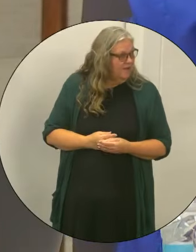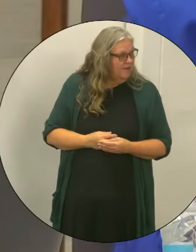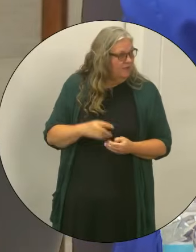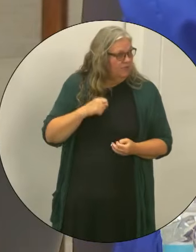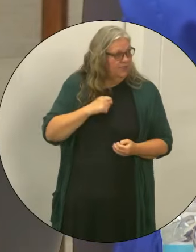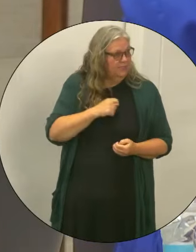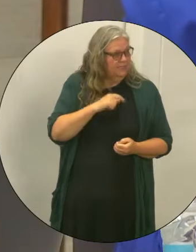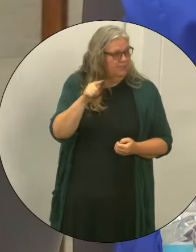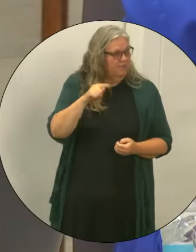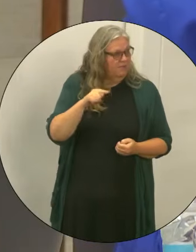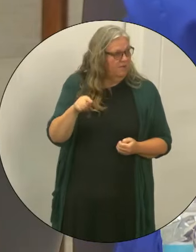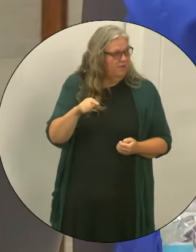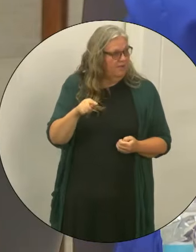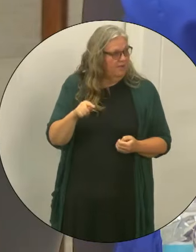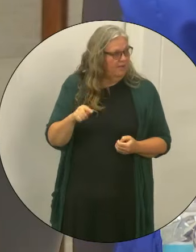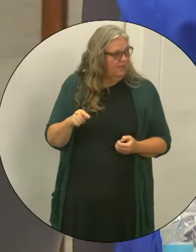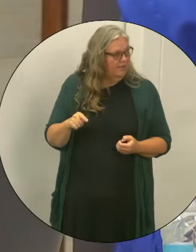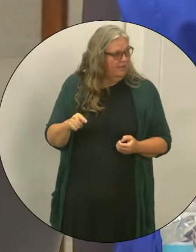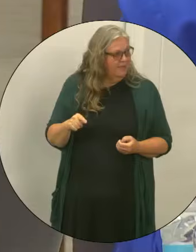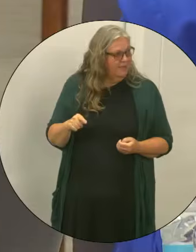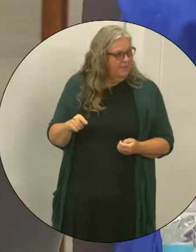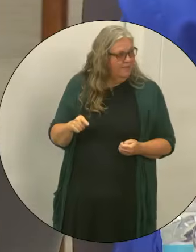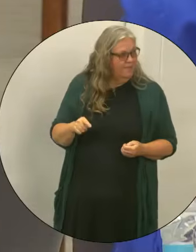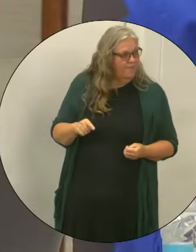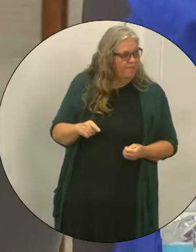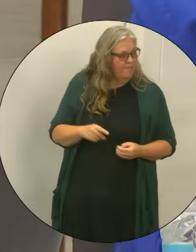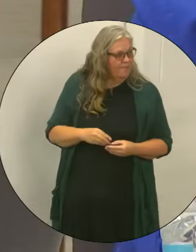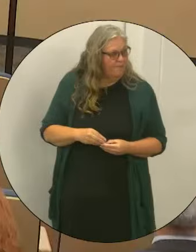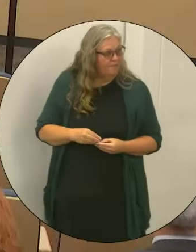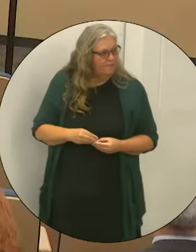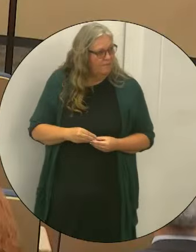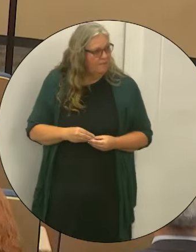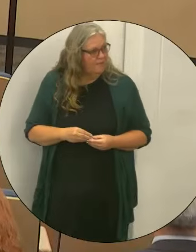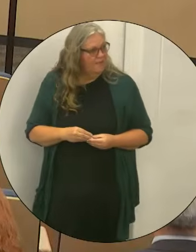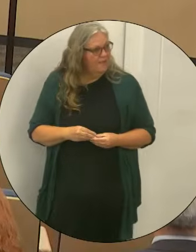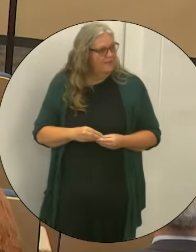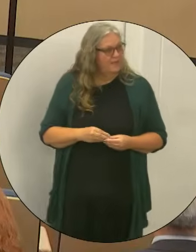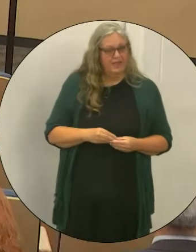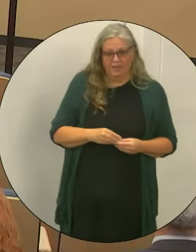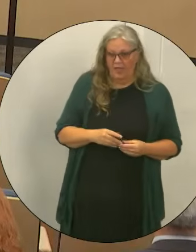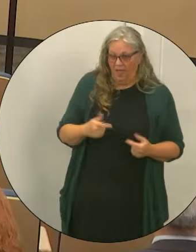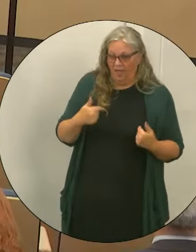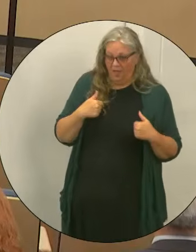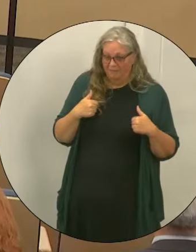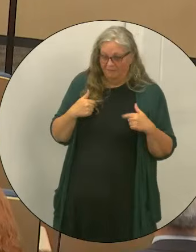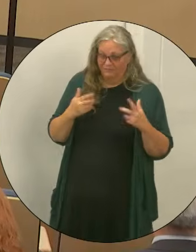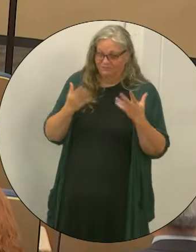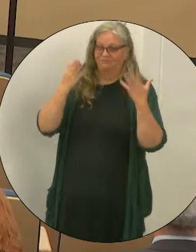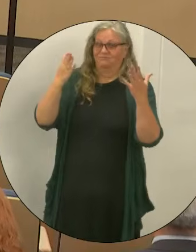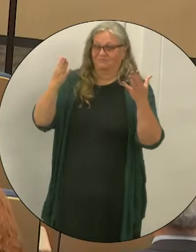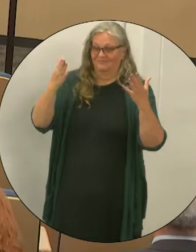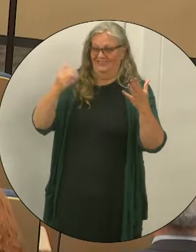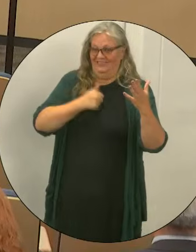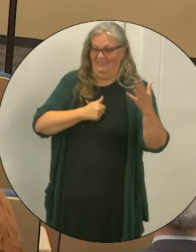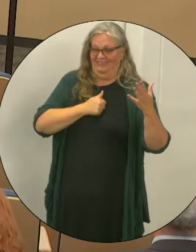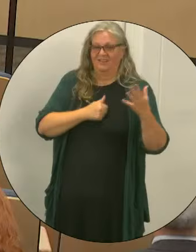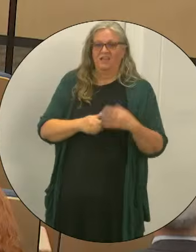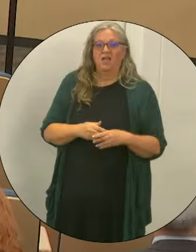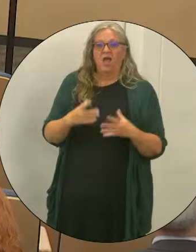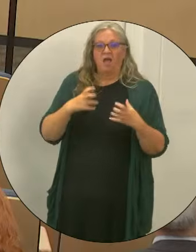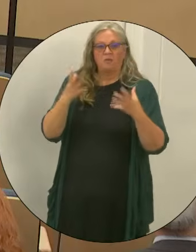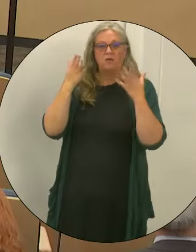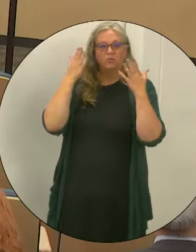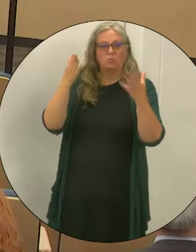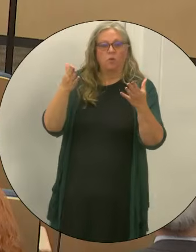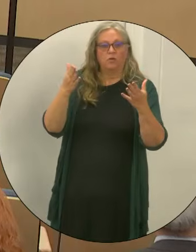Zamora, again, beating everybody to the, or are you still on? Yeah? I am, I'm sorry. I would like to make a motion